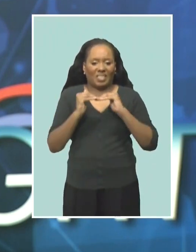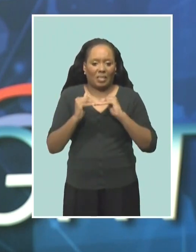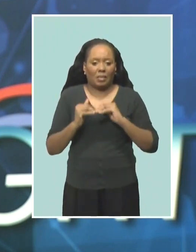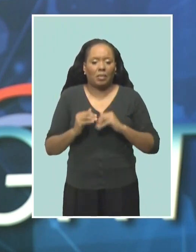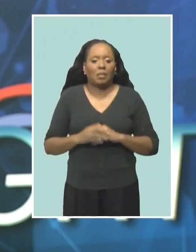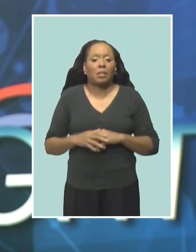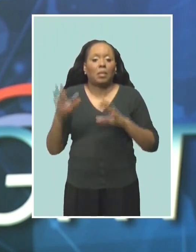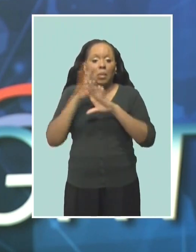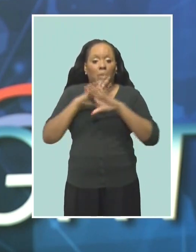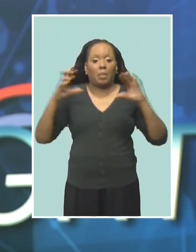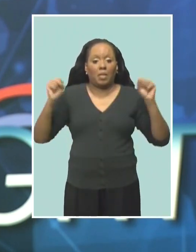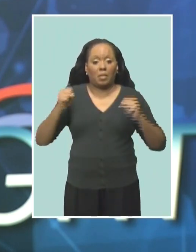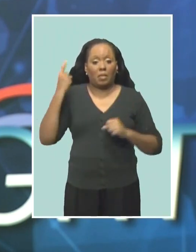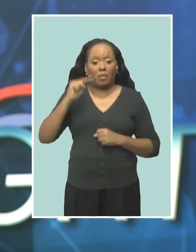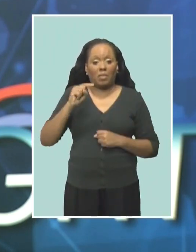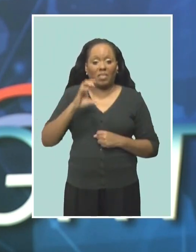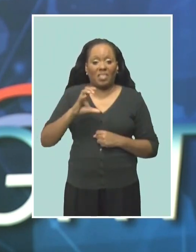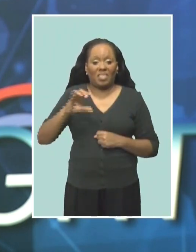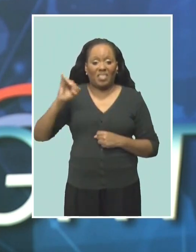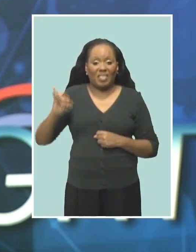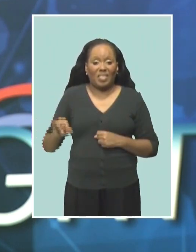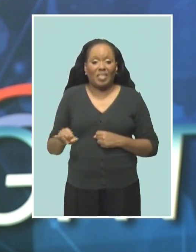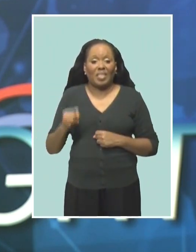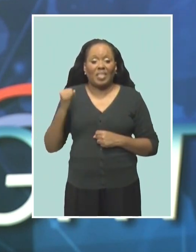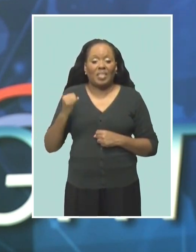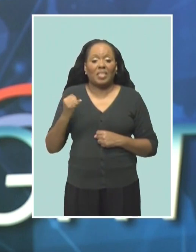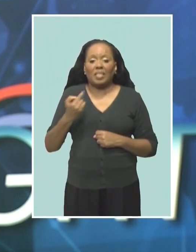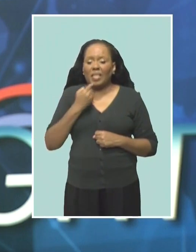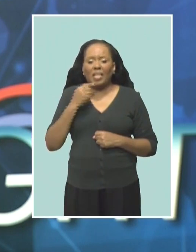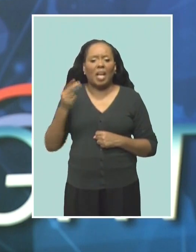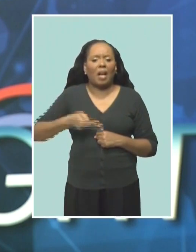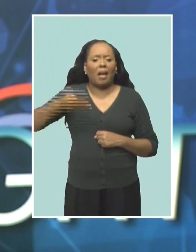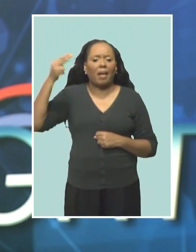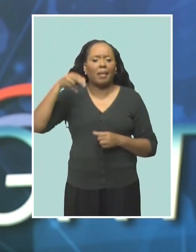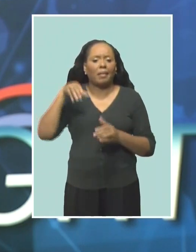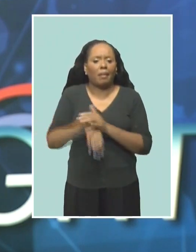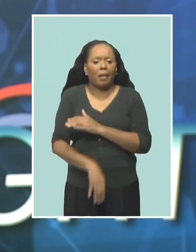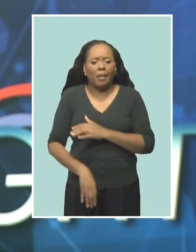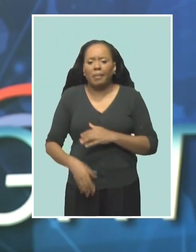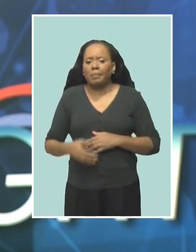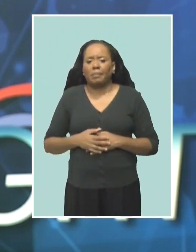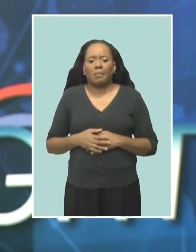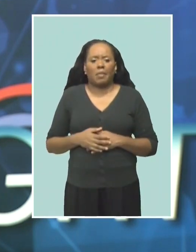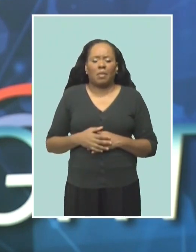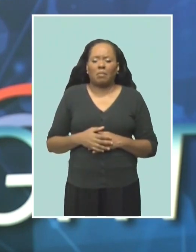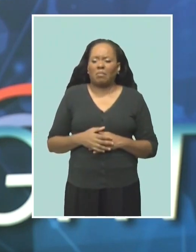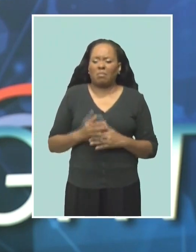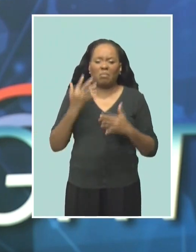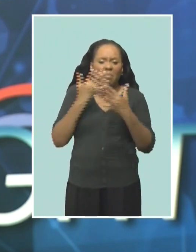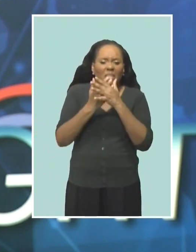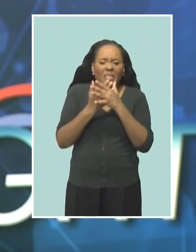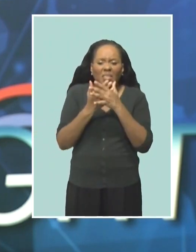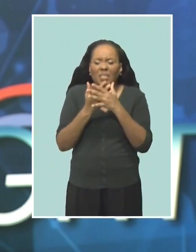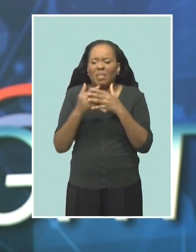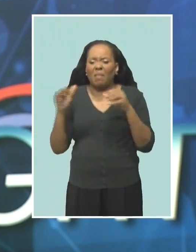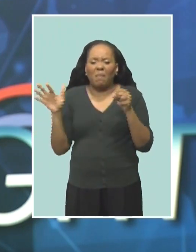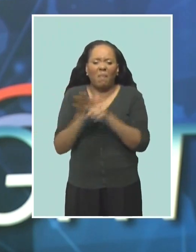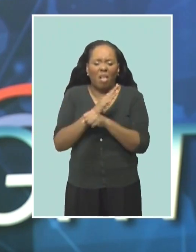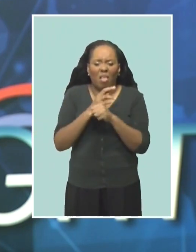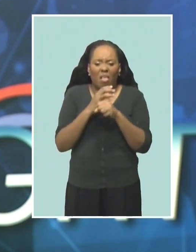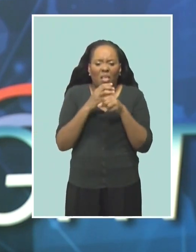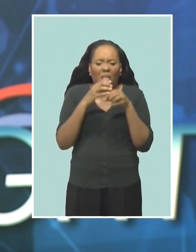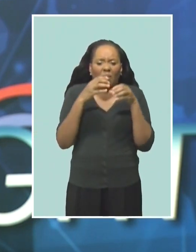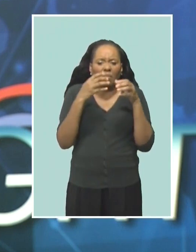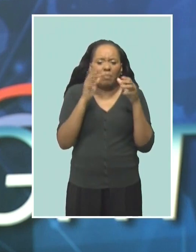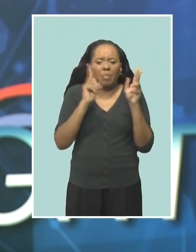Honorable Dr. Justice Winston Anderson, pointed to the high crime rates, overcrowded crime remand centers and prisons,